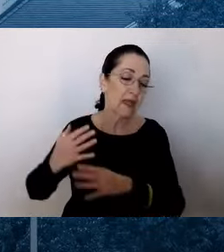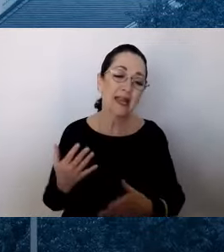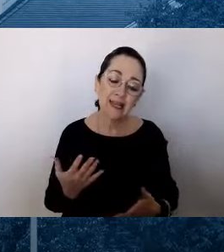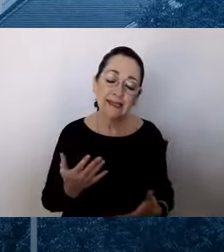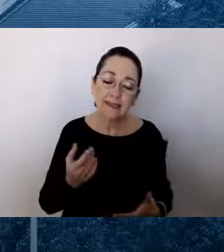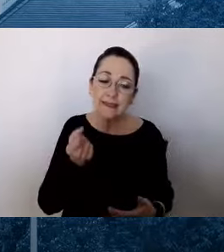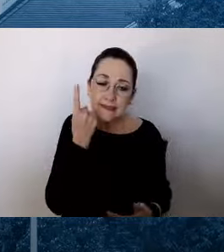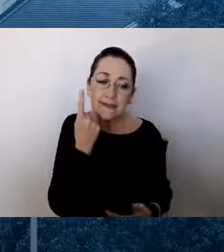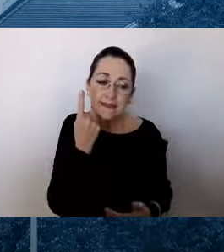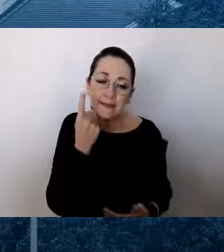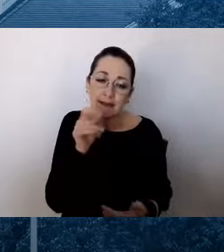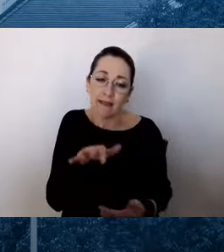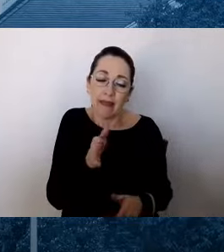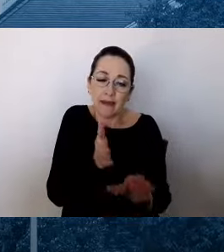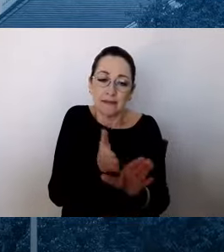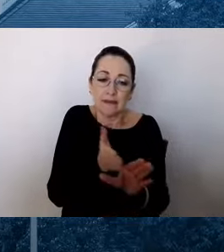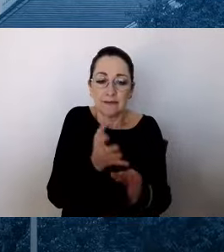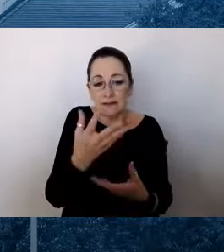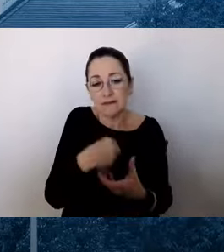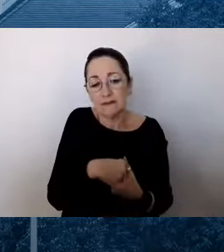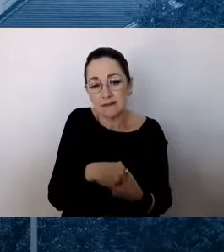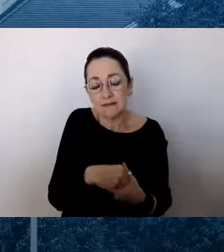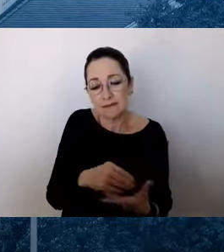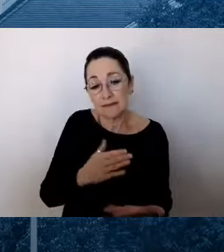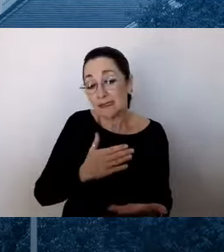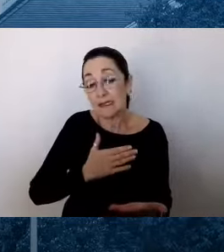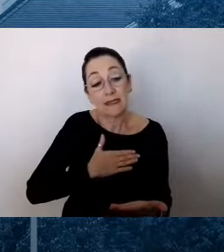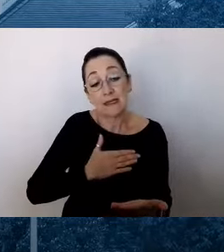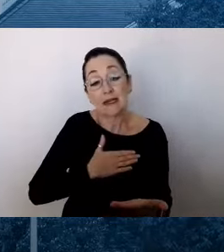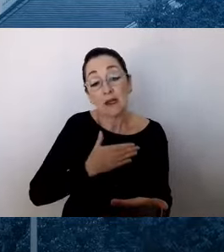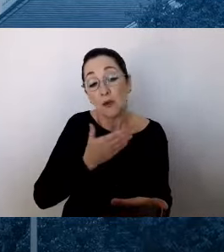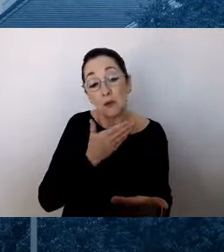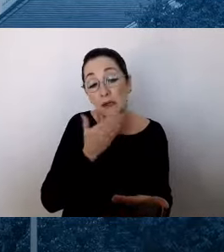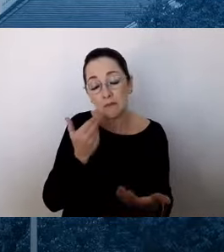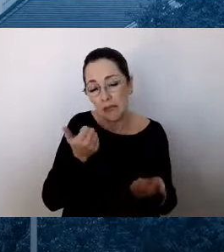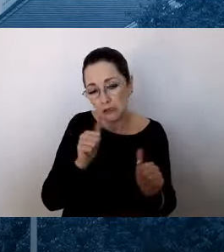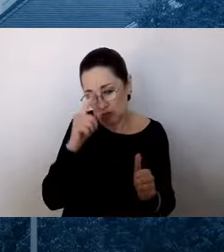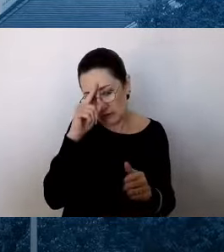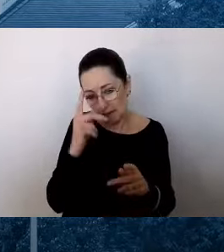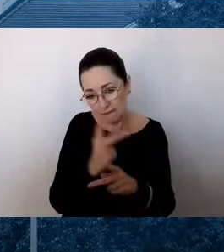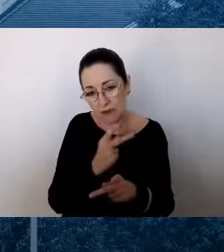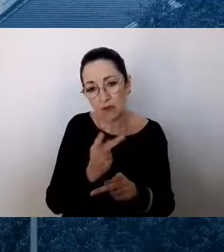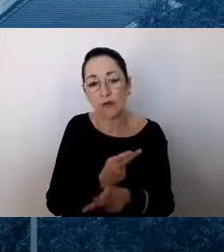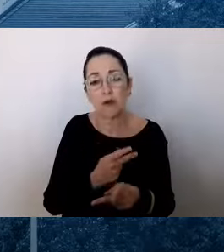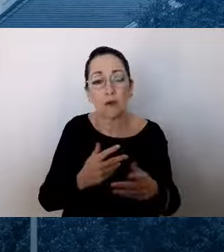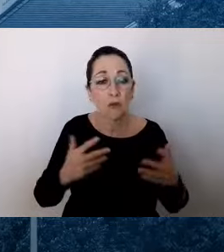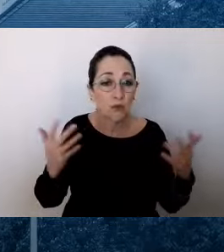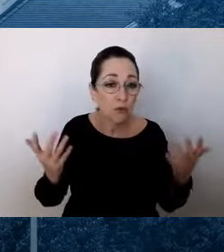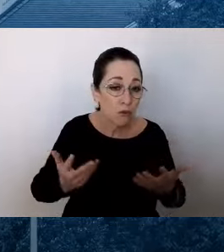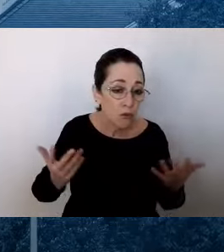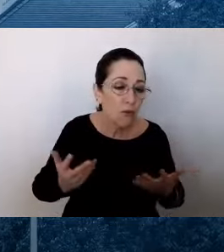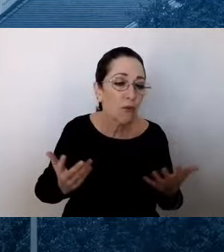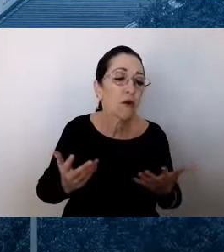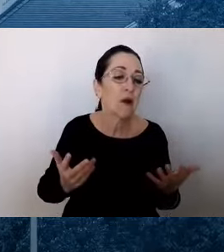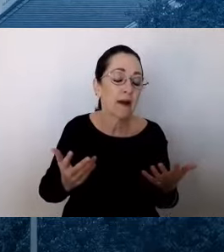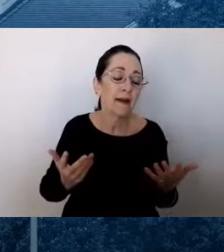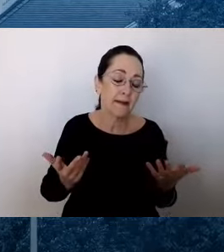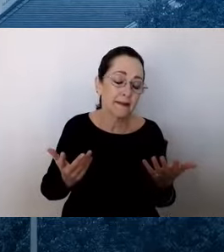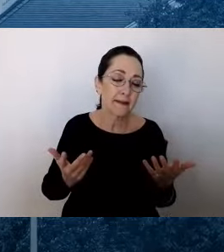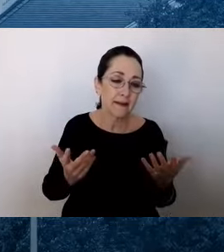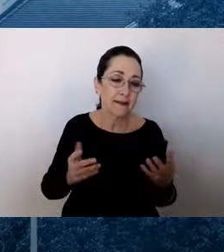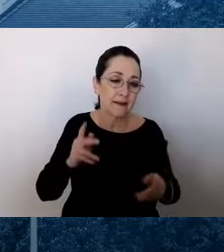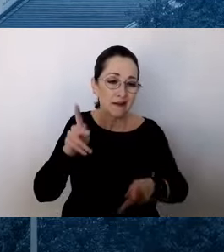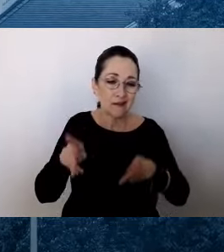our challenge is to figure out the best way to get people to the point of saying, yeah, I'm going to get a shot,